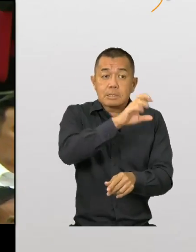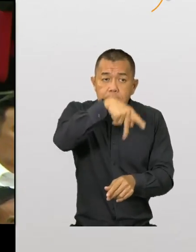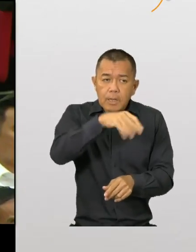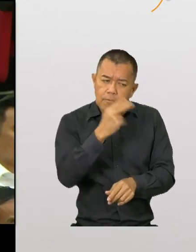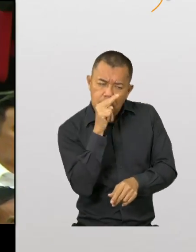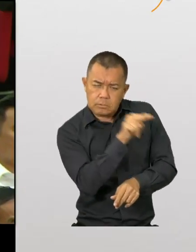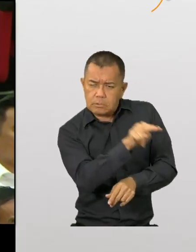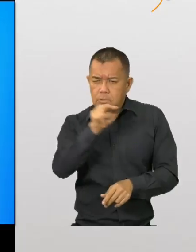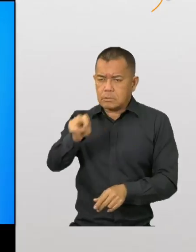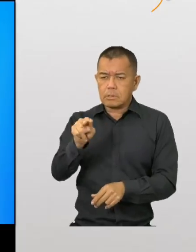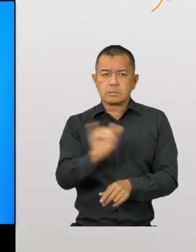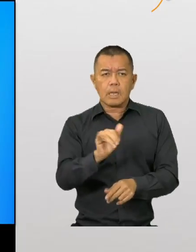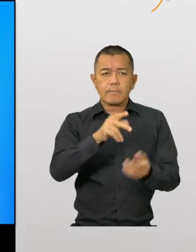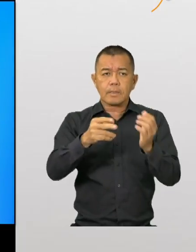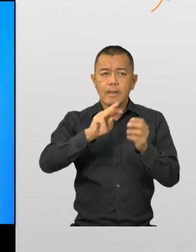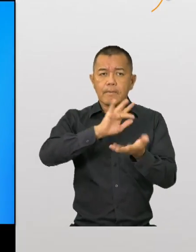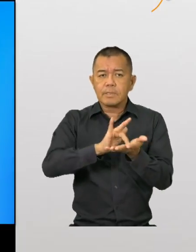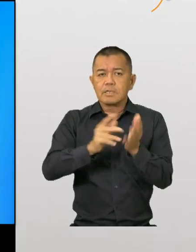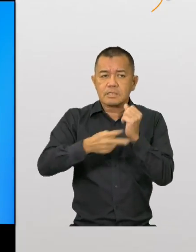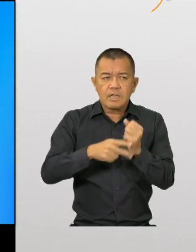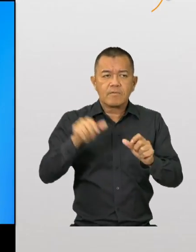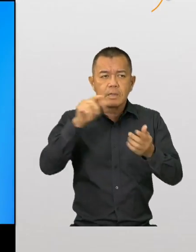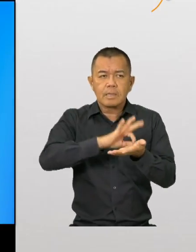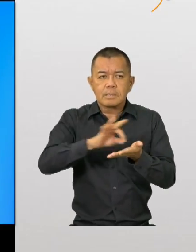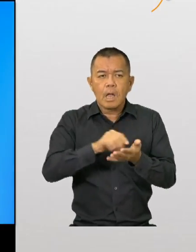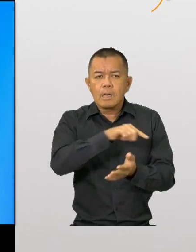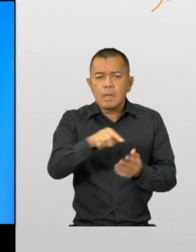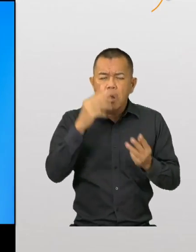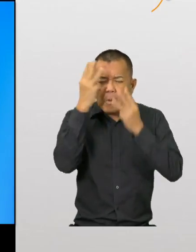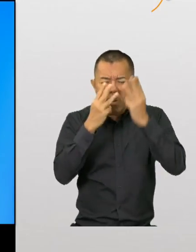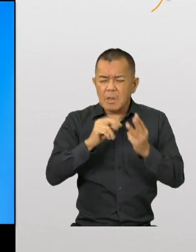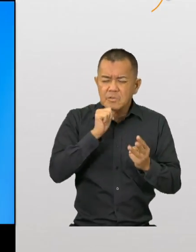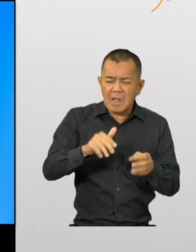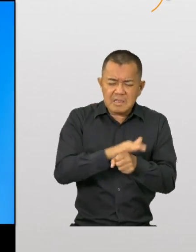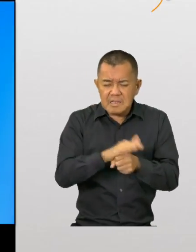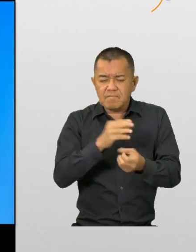enough for their medical needs as they grow older. I think we owe something to them.